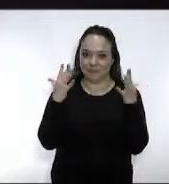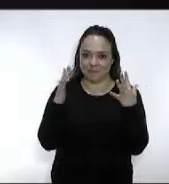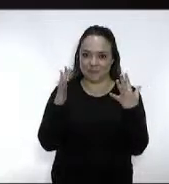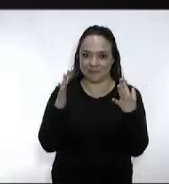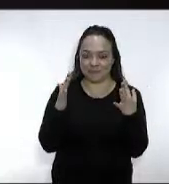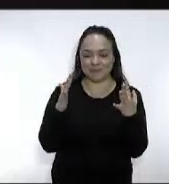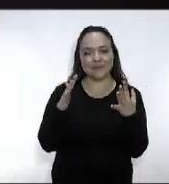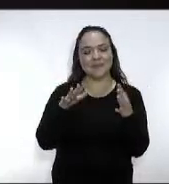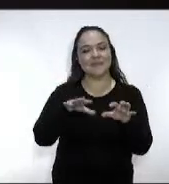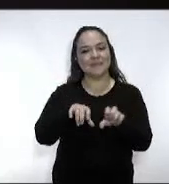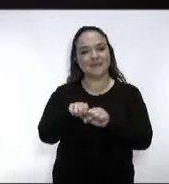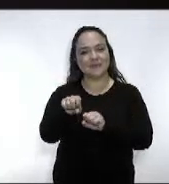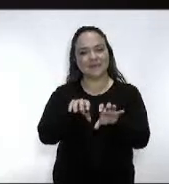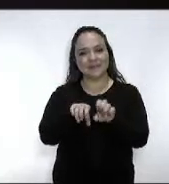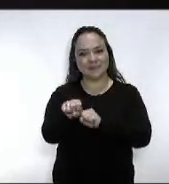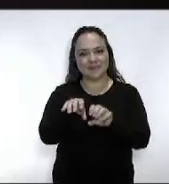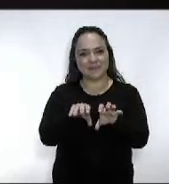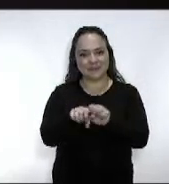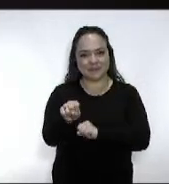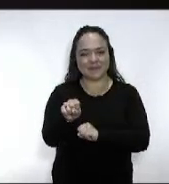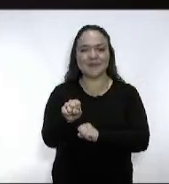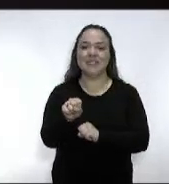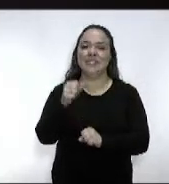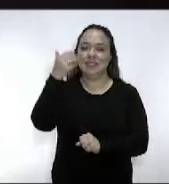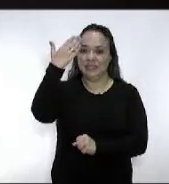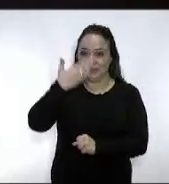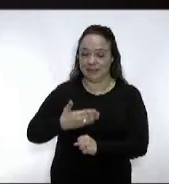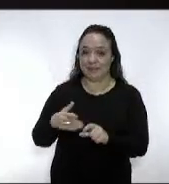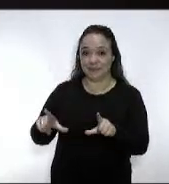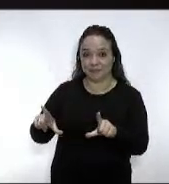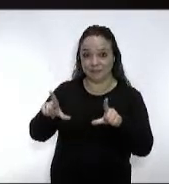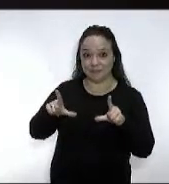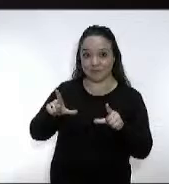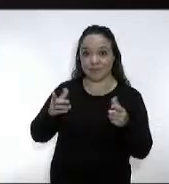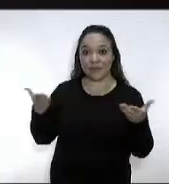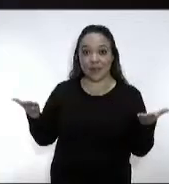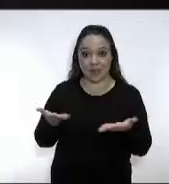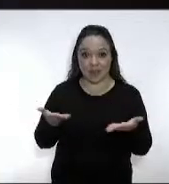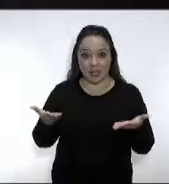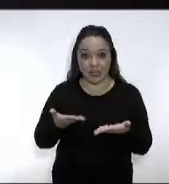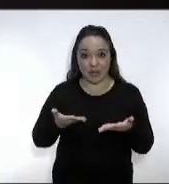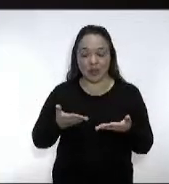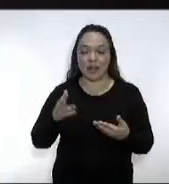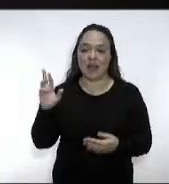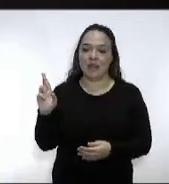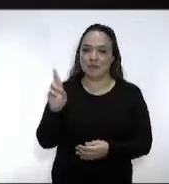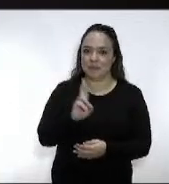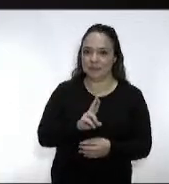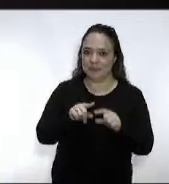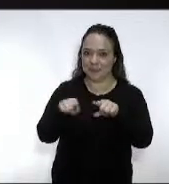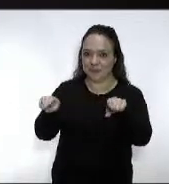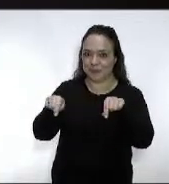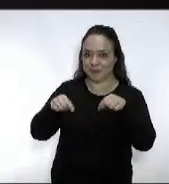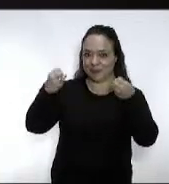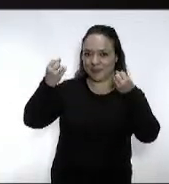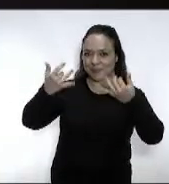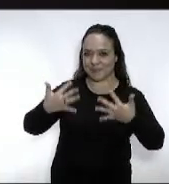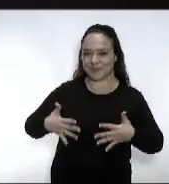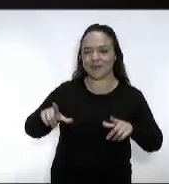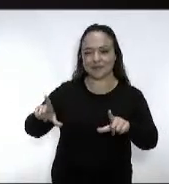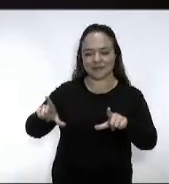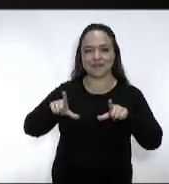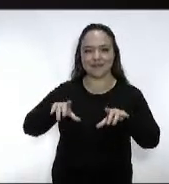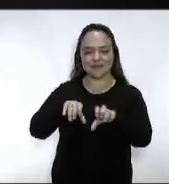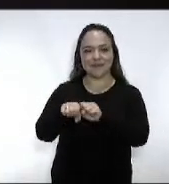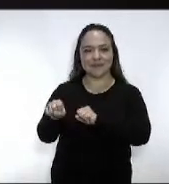Congratulations to our graduates with distinctions. We'll listen now to the message of the class representative,